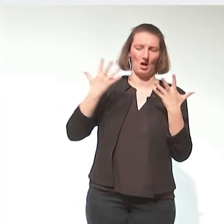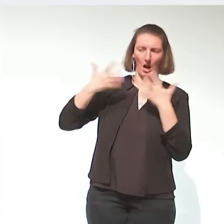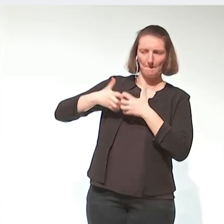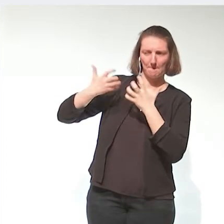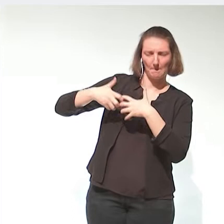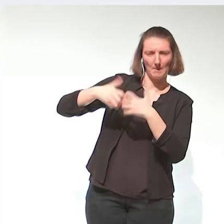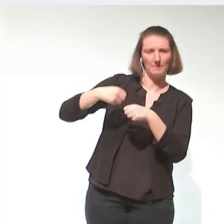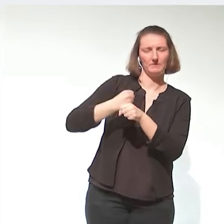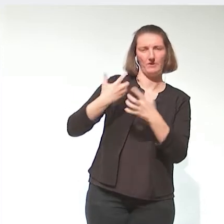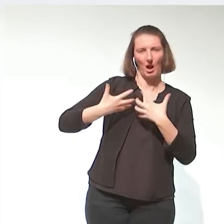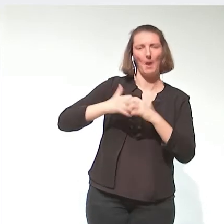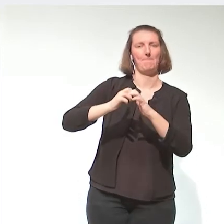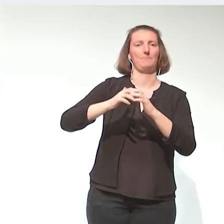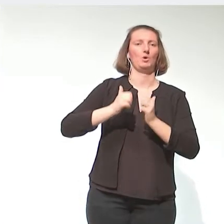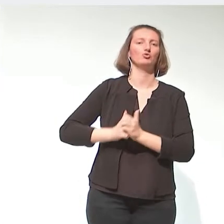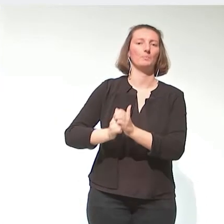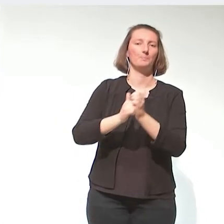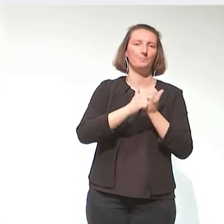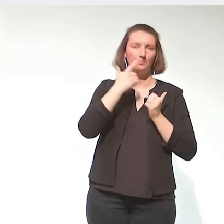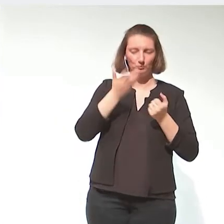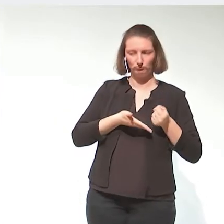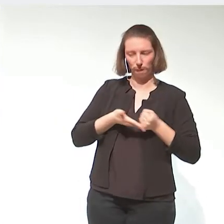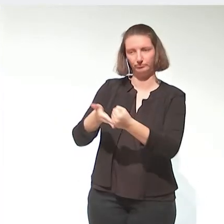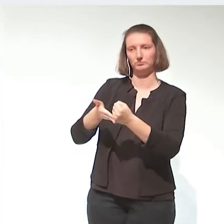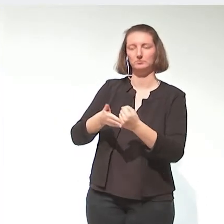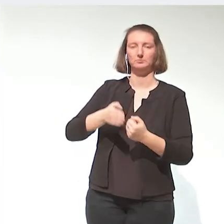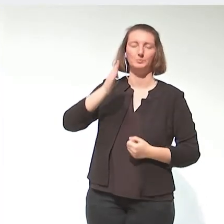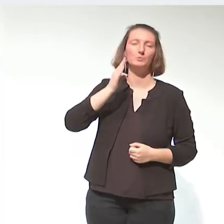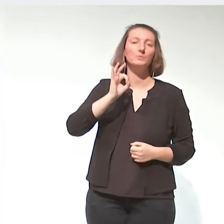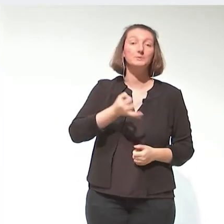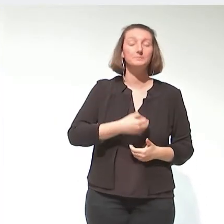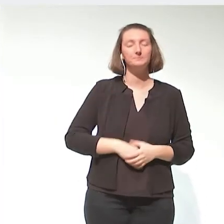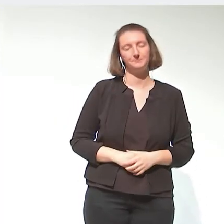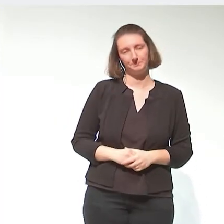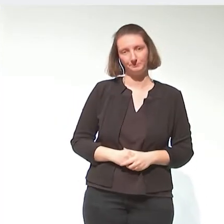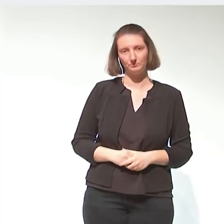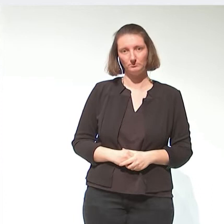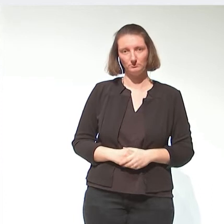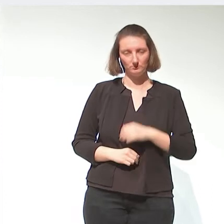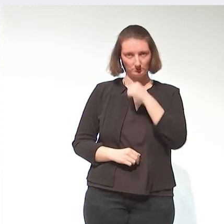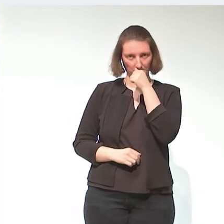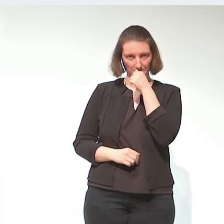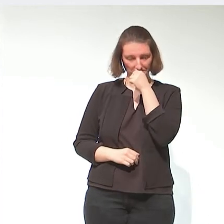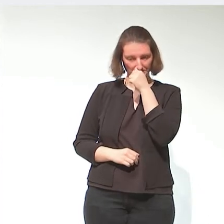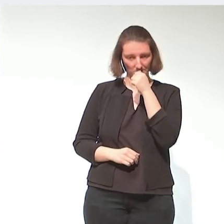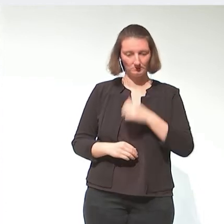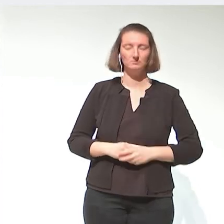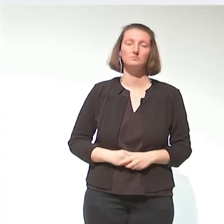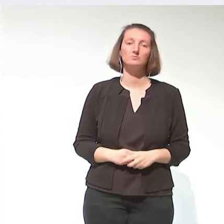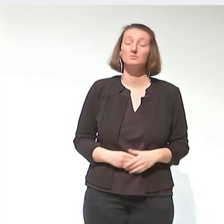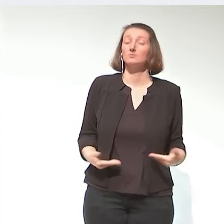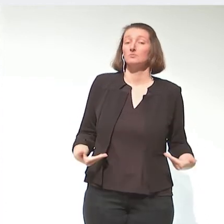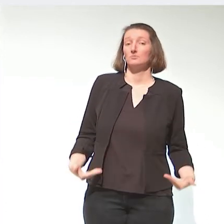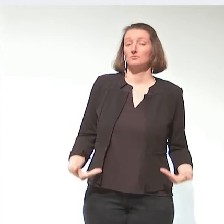Therefore, from this point, I am appealing to take actions